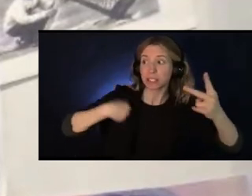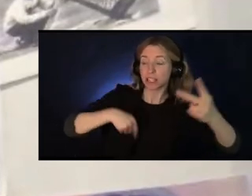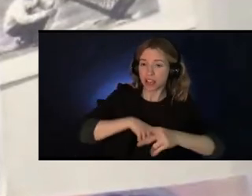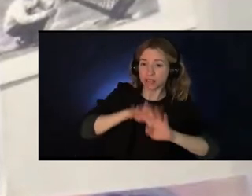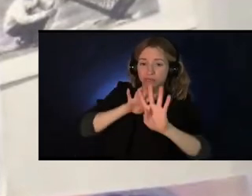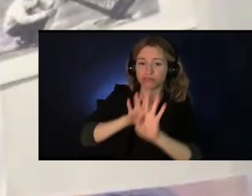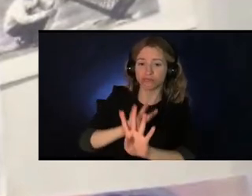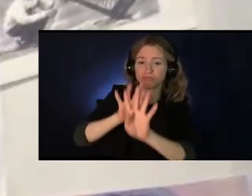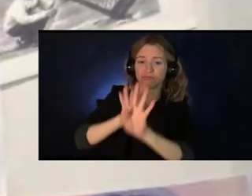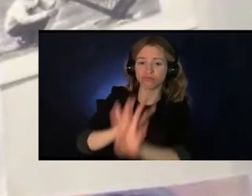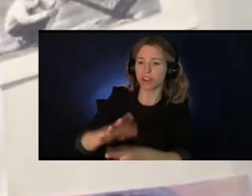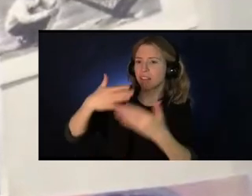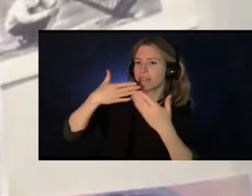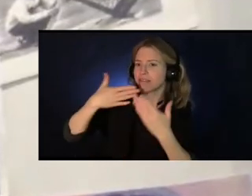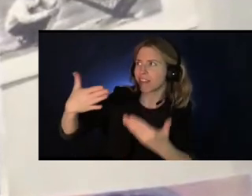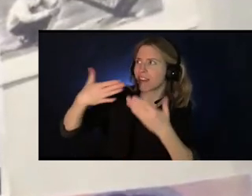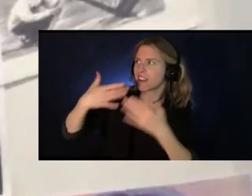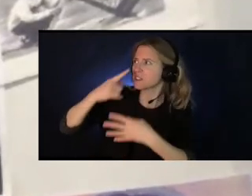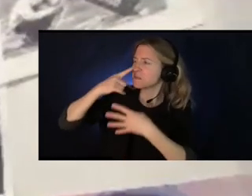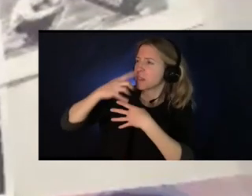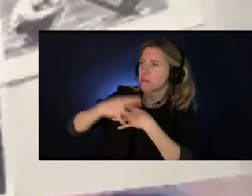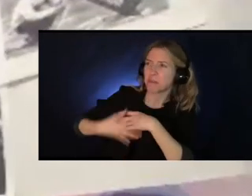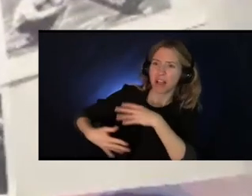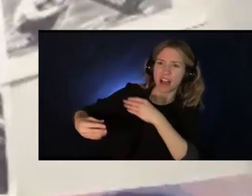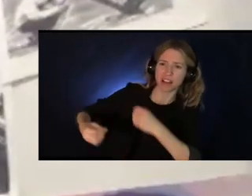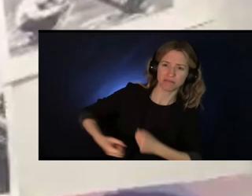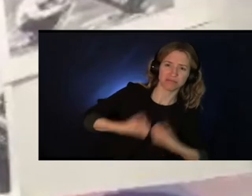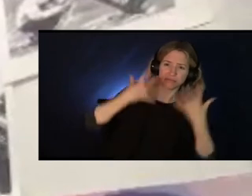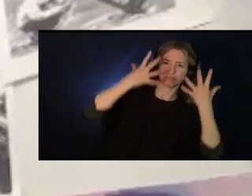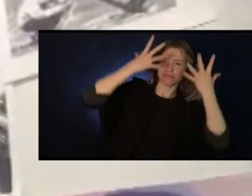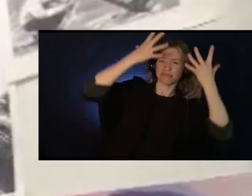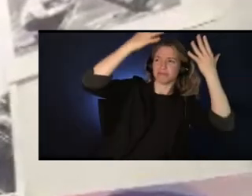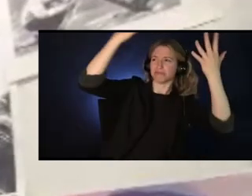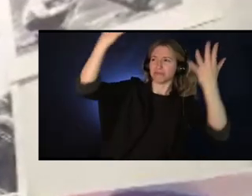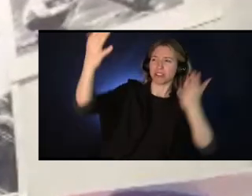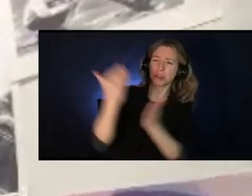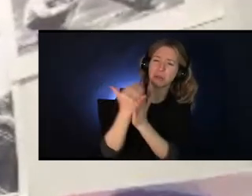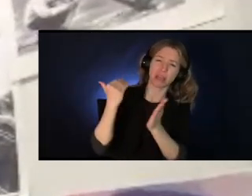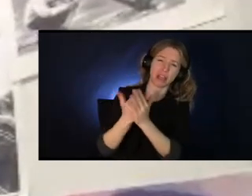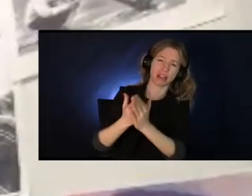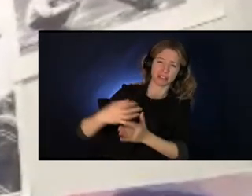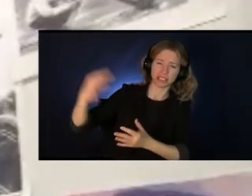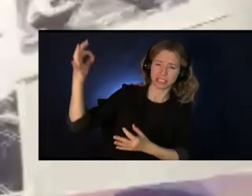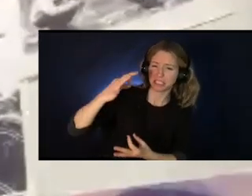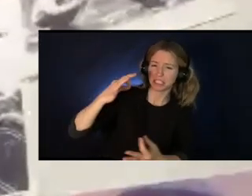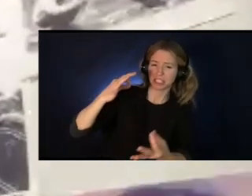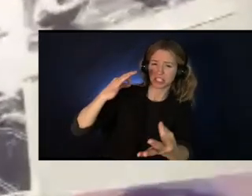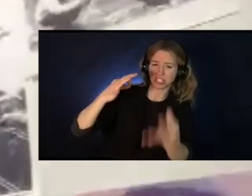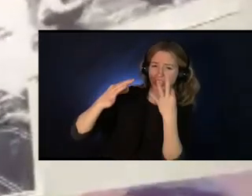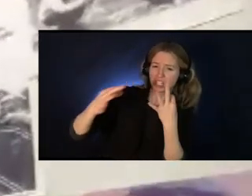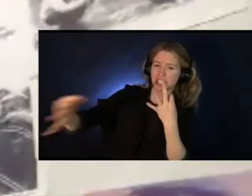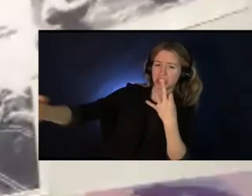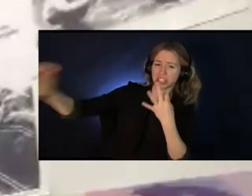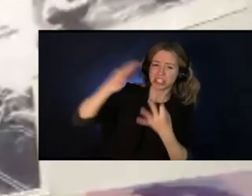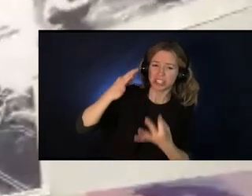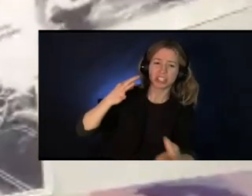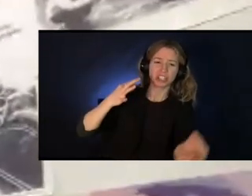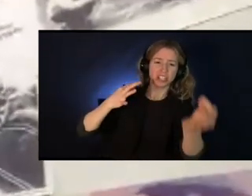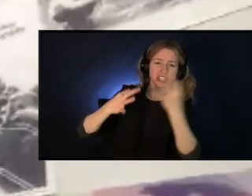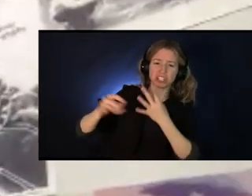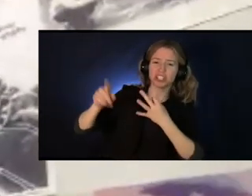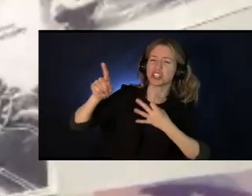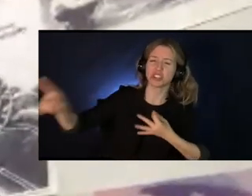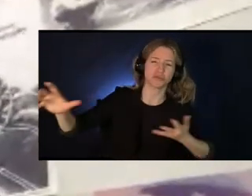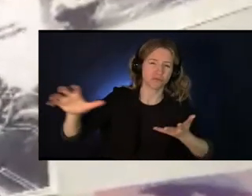us. Lessons you taught us. Ruin you wrought us. Oh,